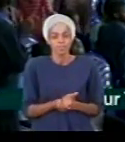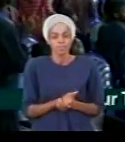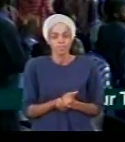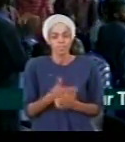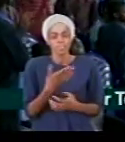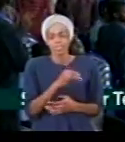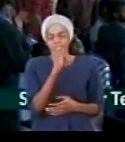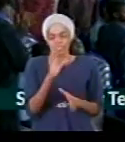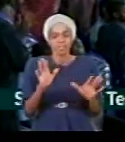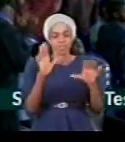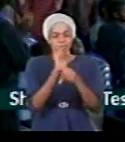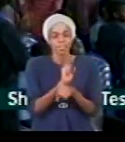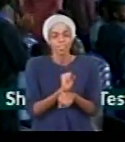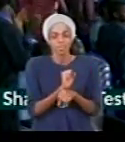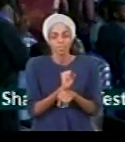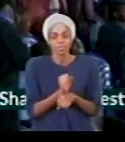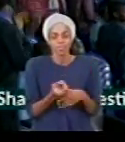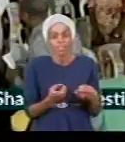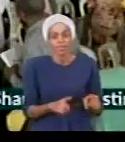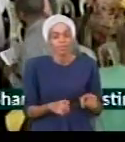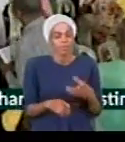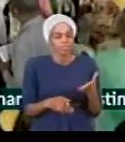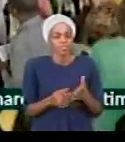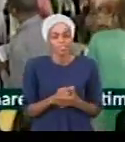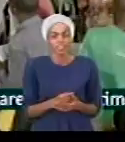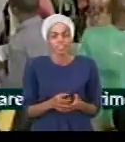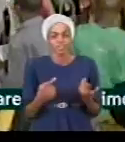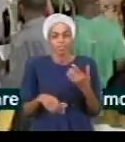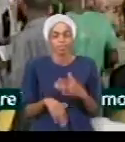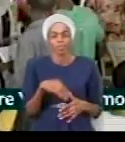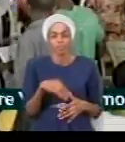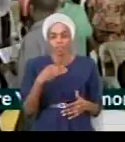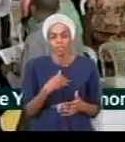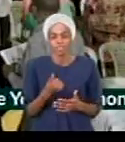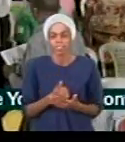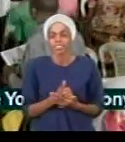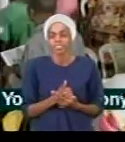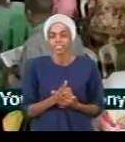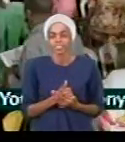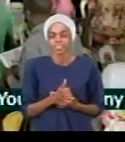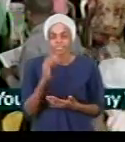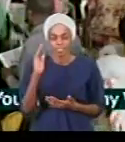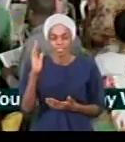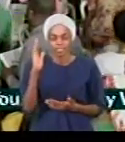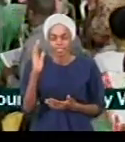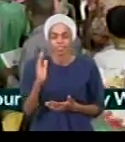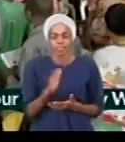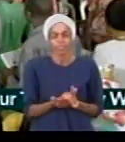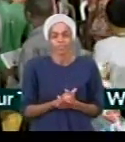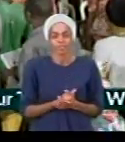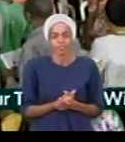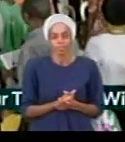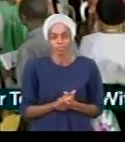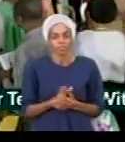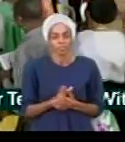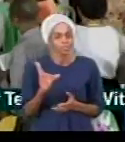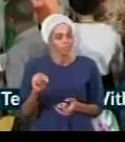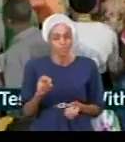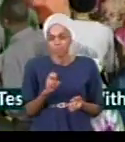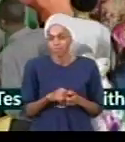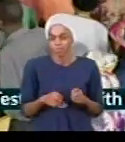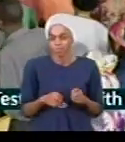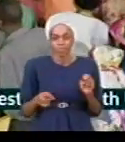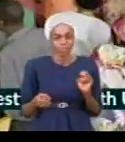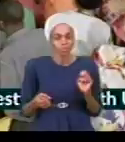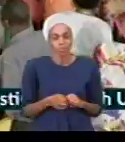come forward, come forward. No problem can stand the name of Jesus. Over and over, you